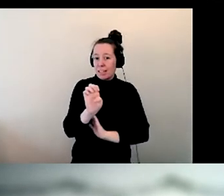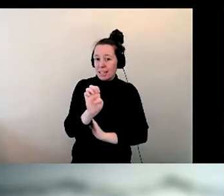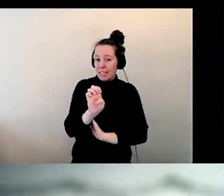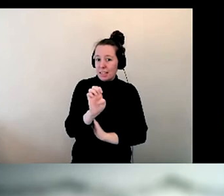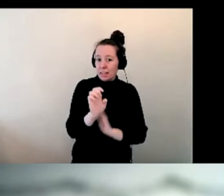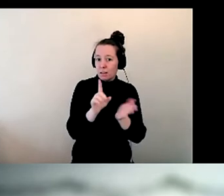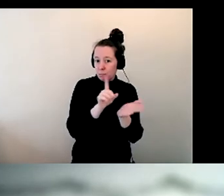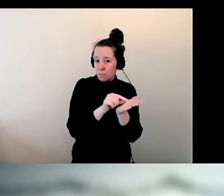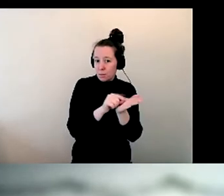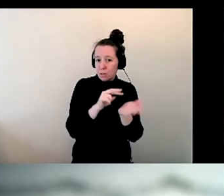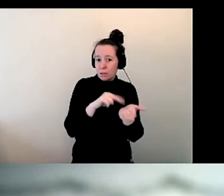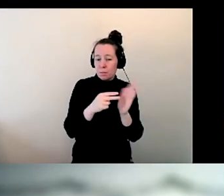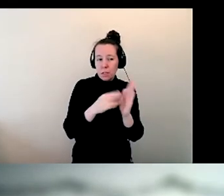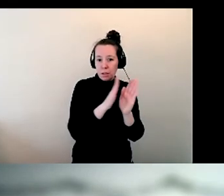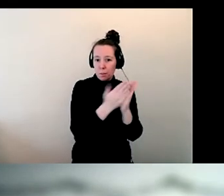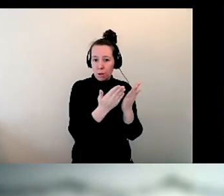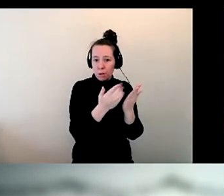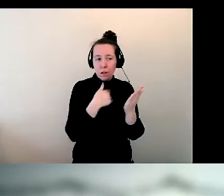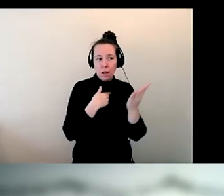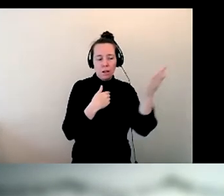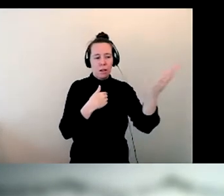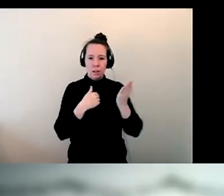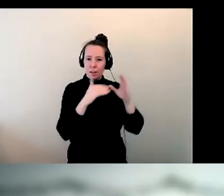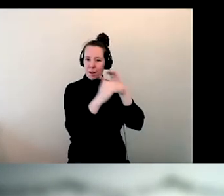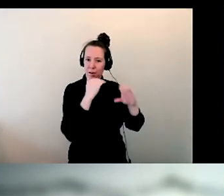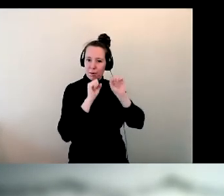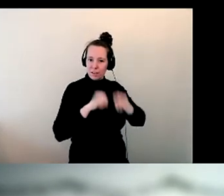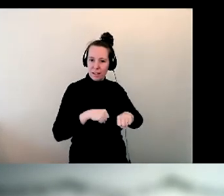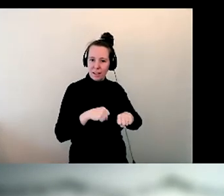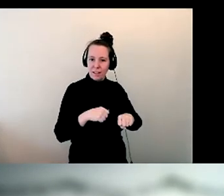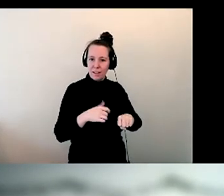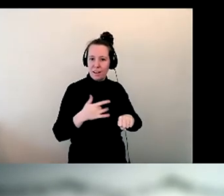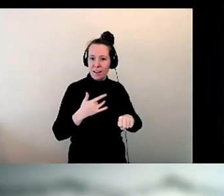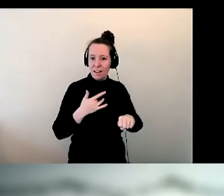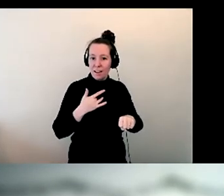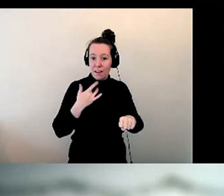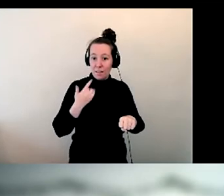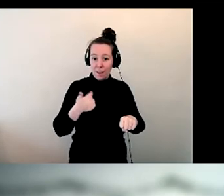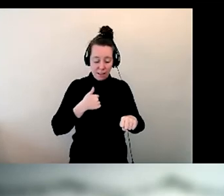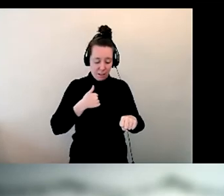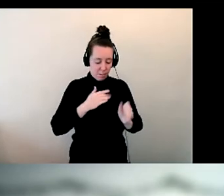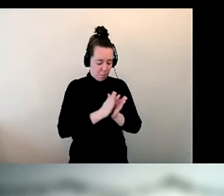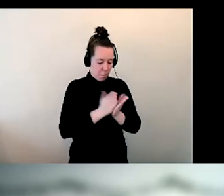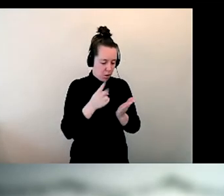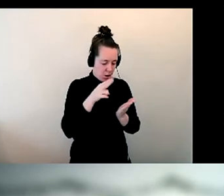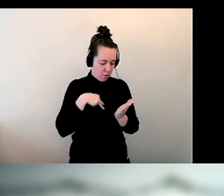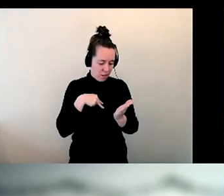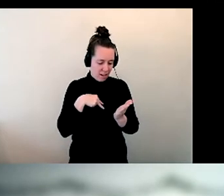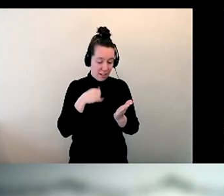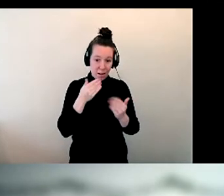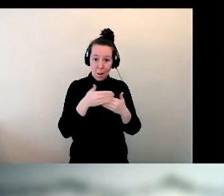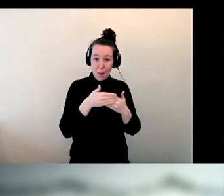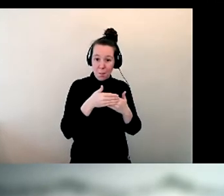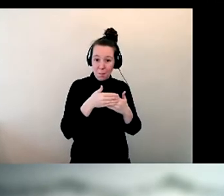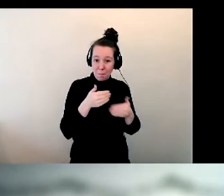because I feel like I have a very personal relationship almost with any book that I've read an advanced copy of. I